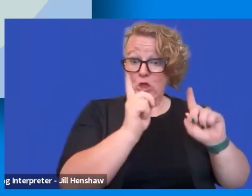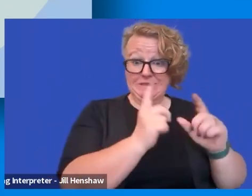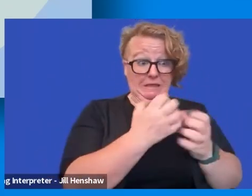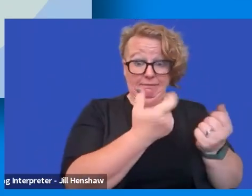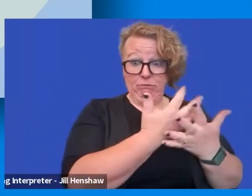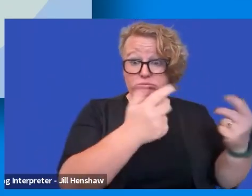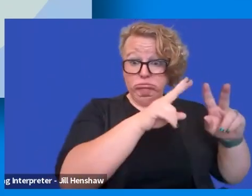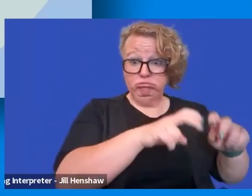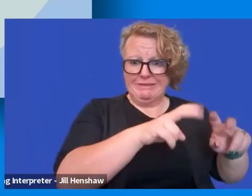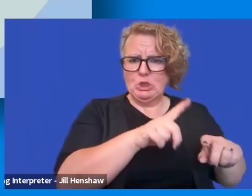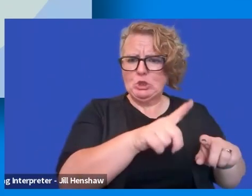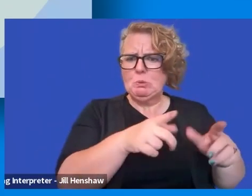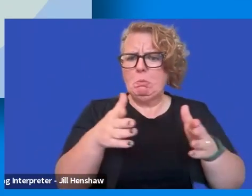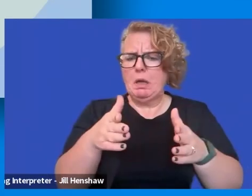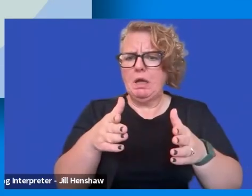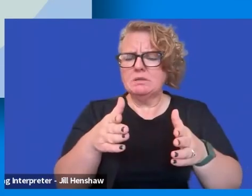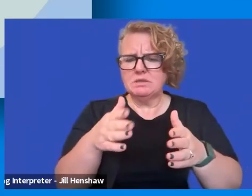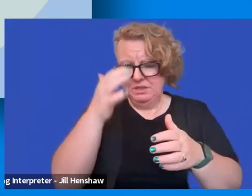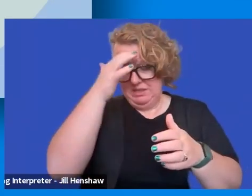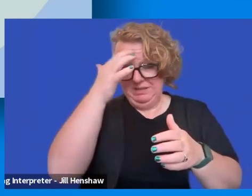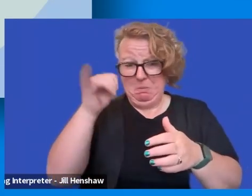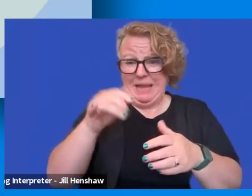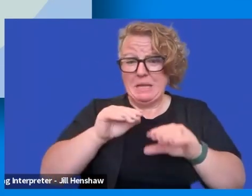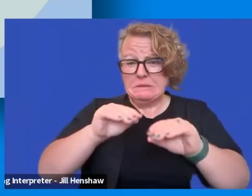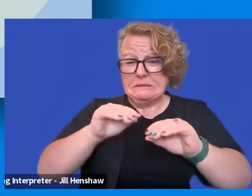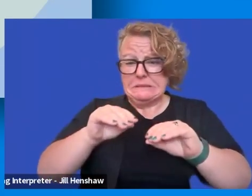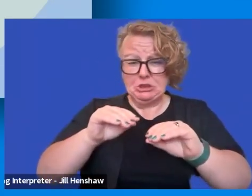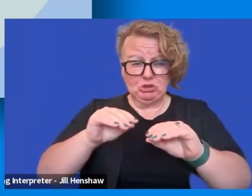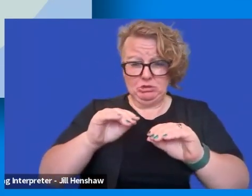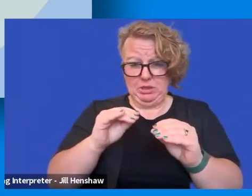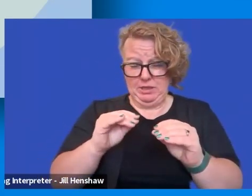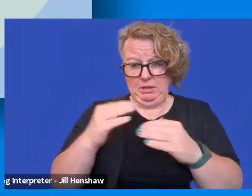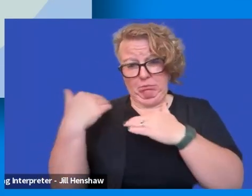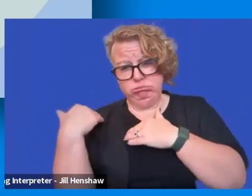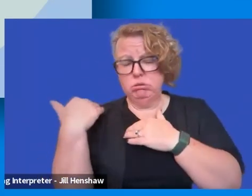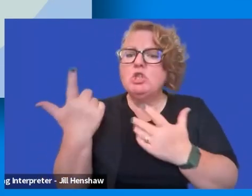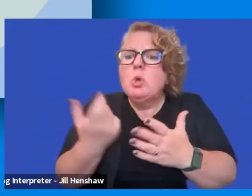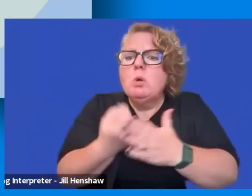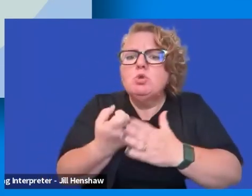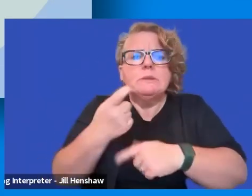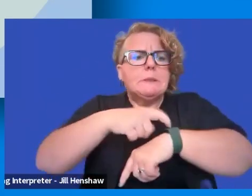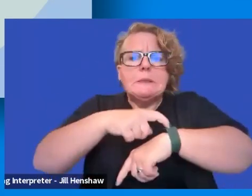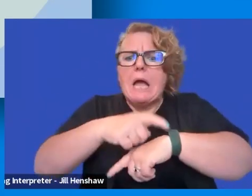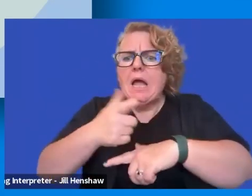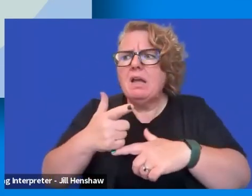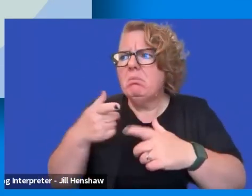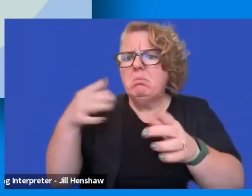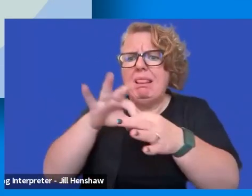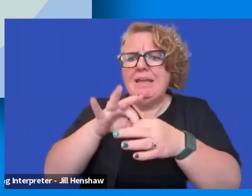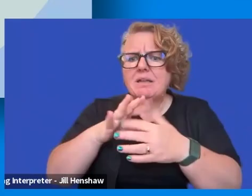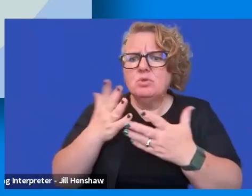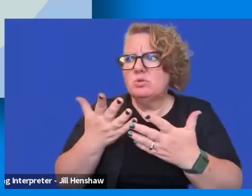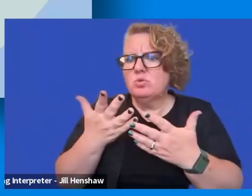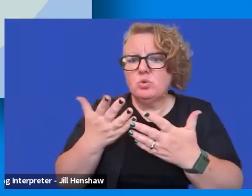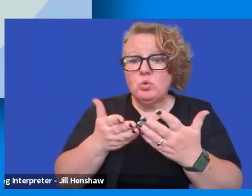in institutions that have higher teaching loads where there's just much less opportunity and time, etc., to